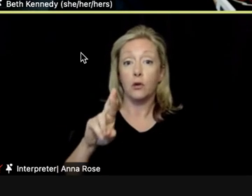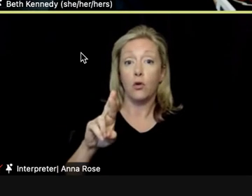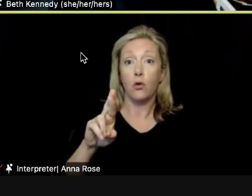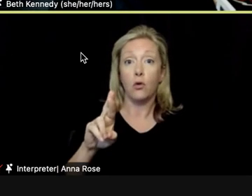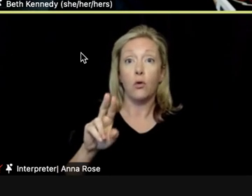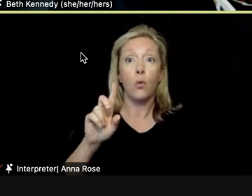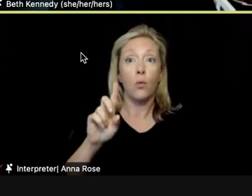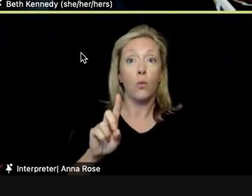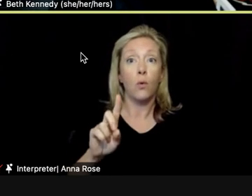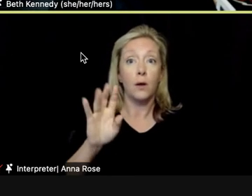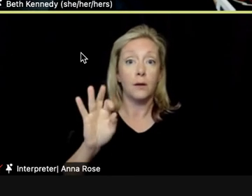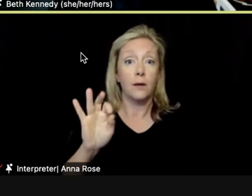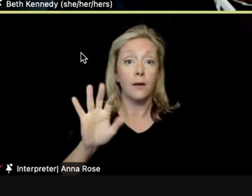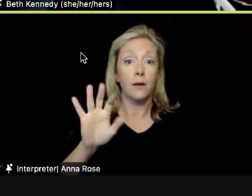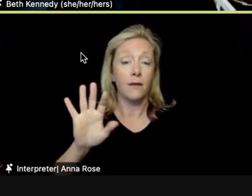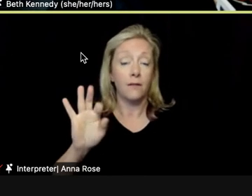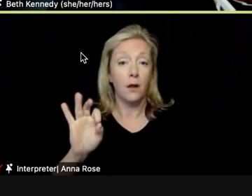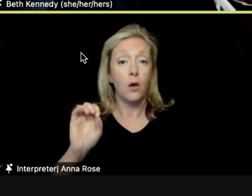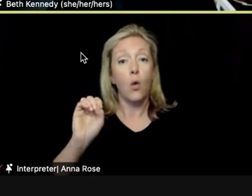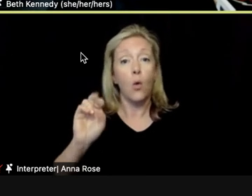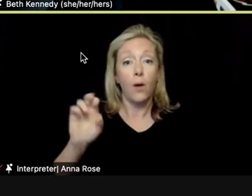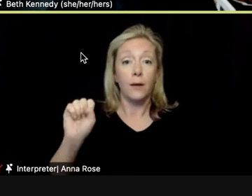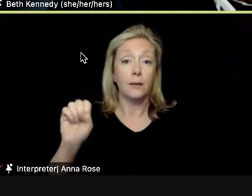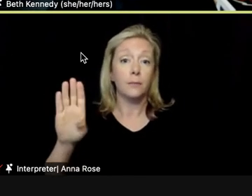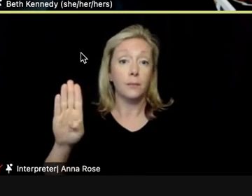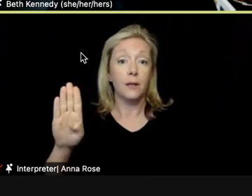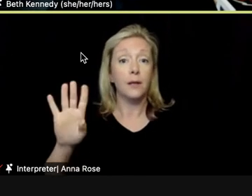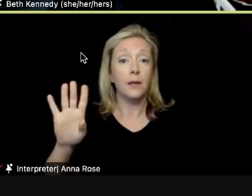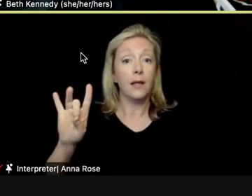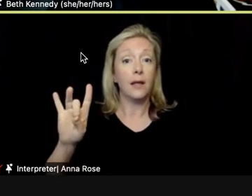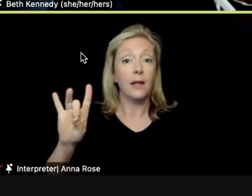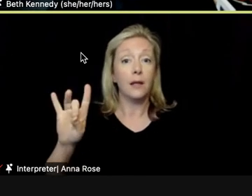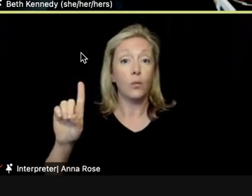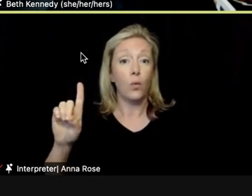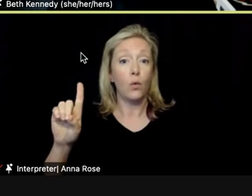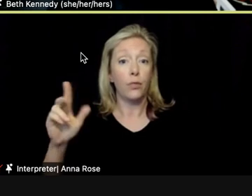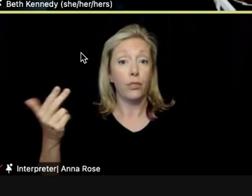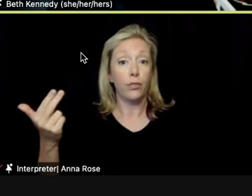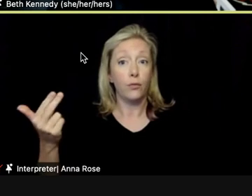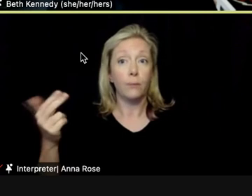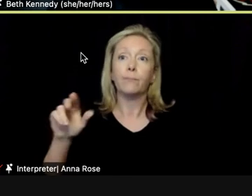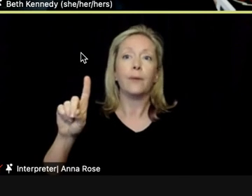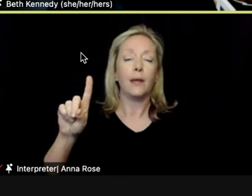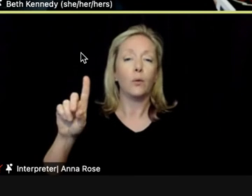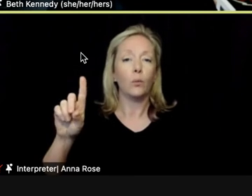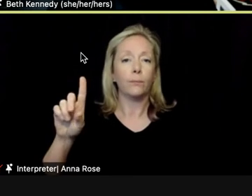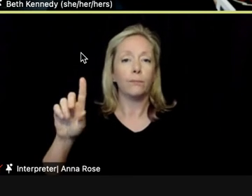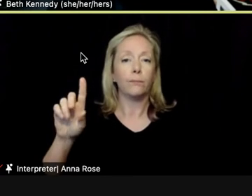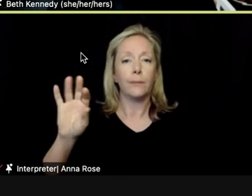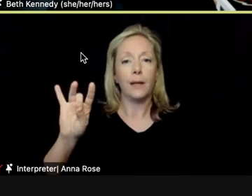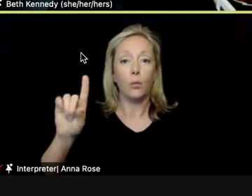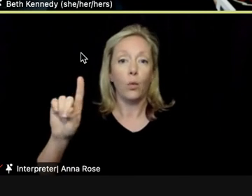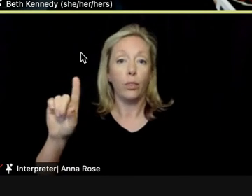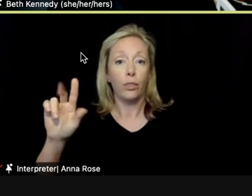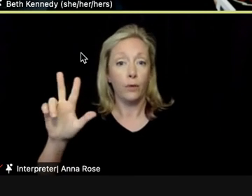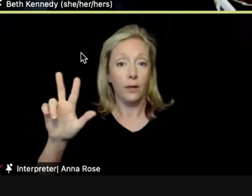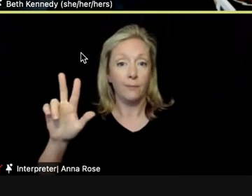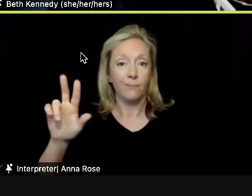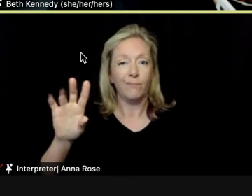Senate Bill 813. And right now, it does have bipartisan